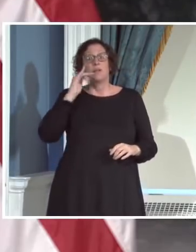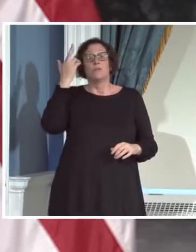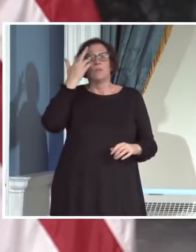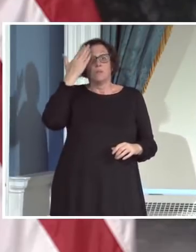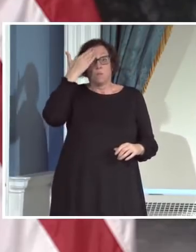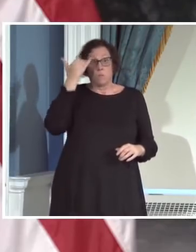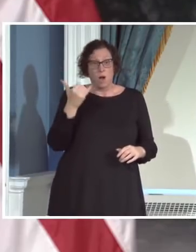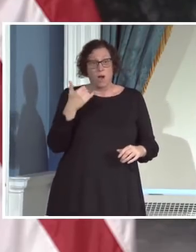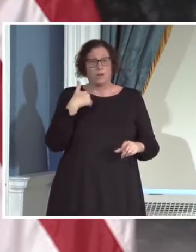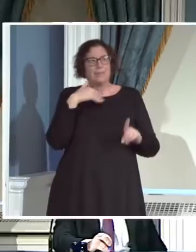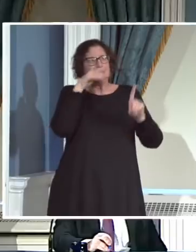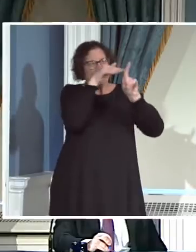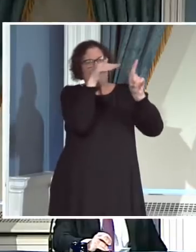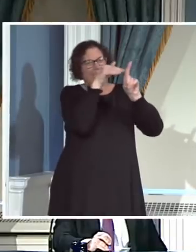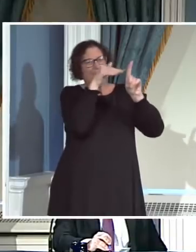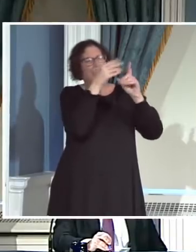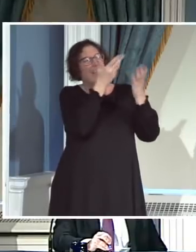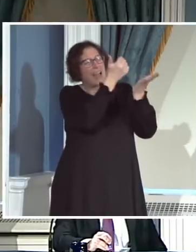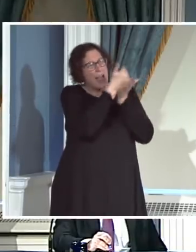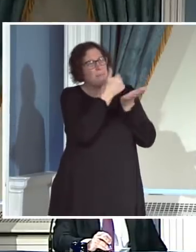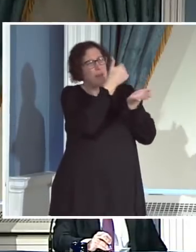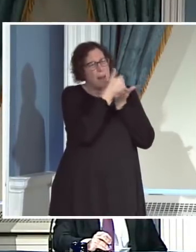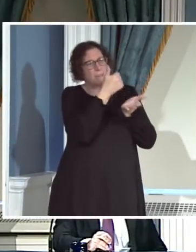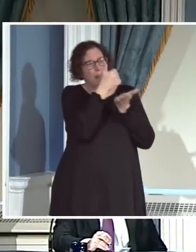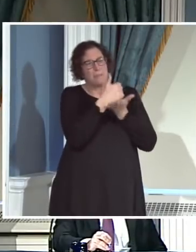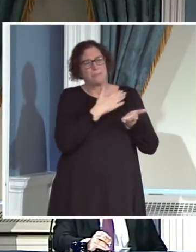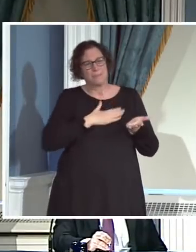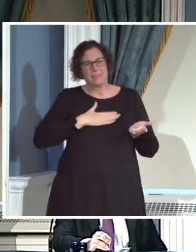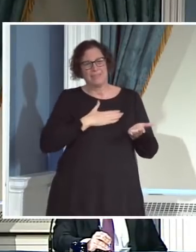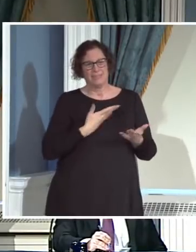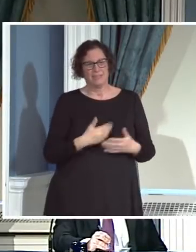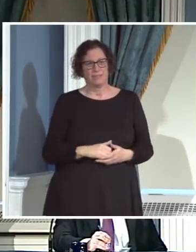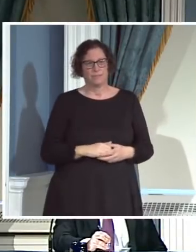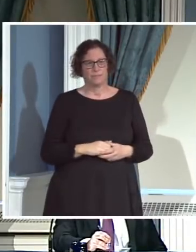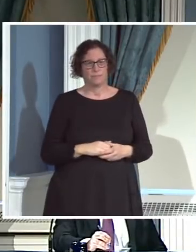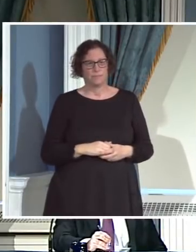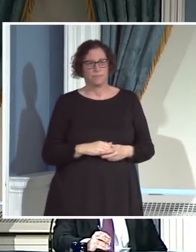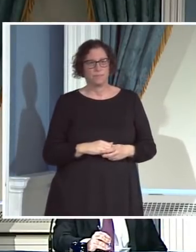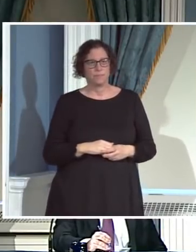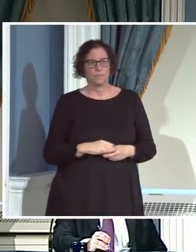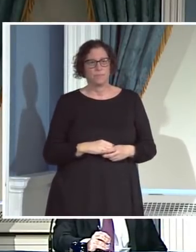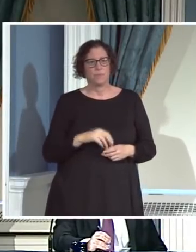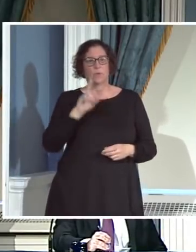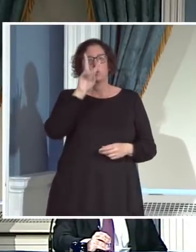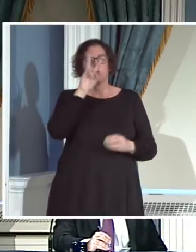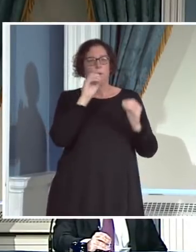one we need in time. Last two with the mayor, Jeff Mays from the New York Times. Jeff Mays.